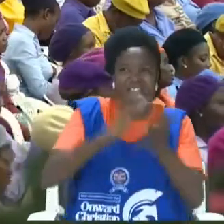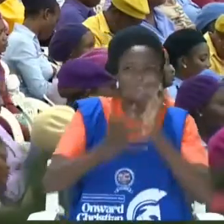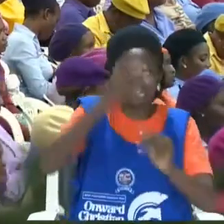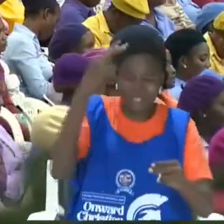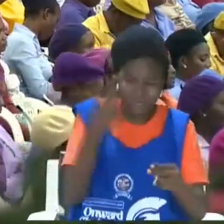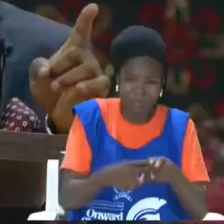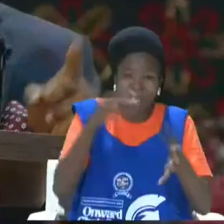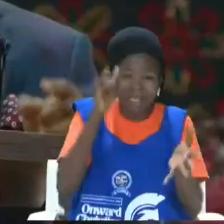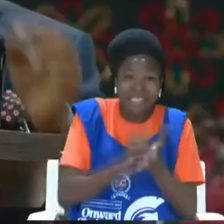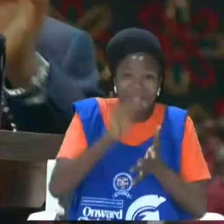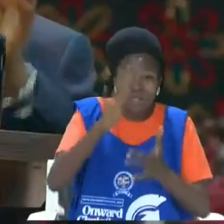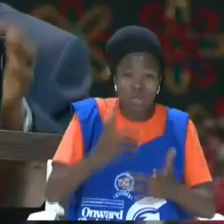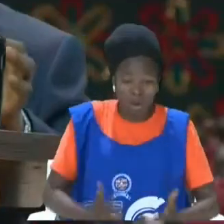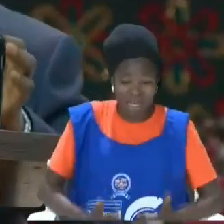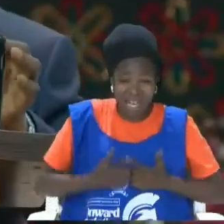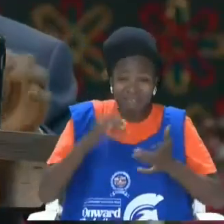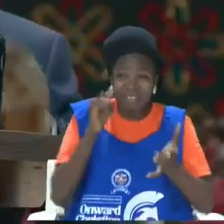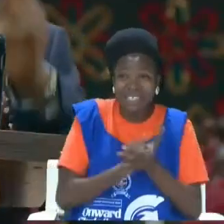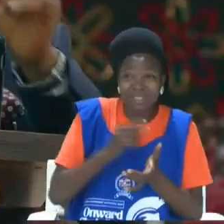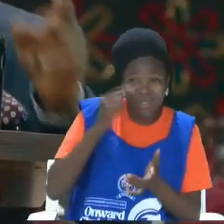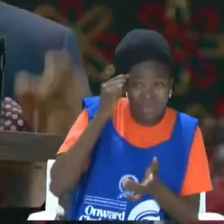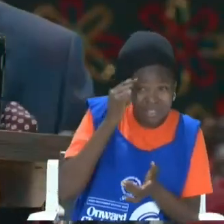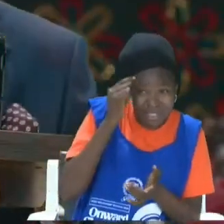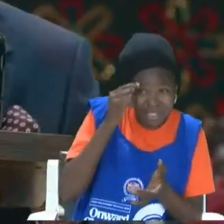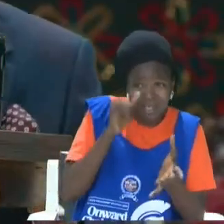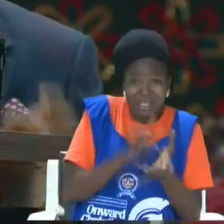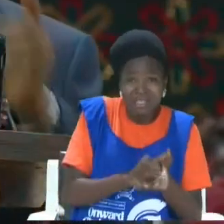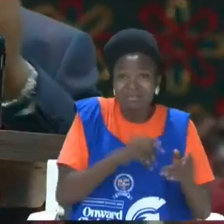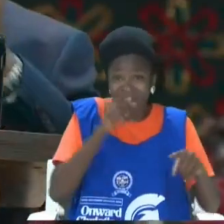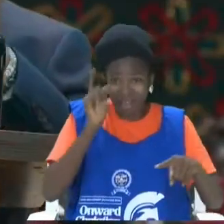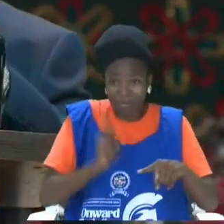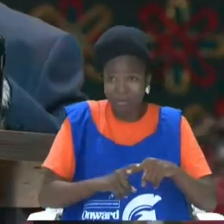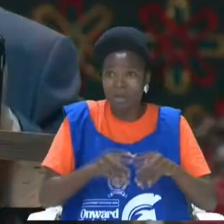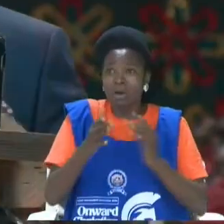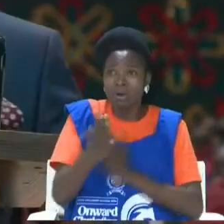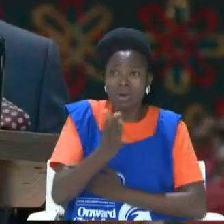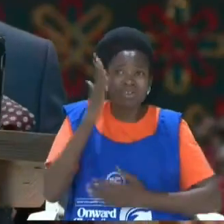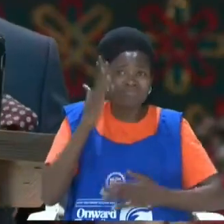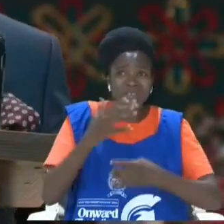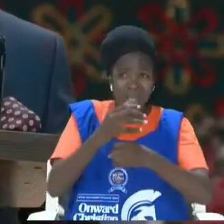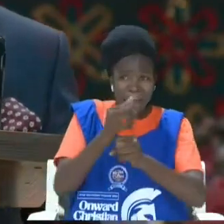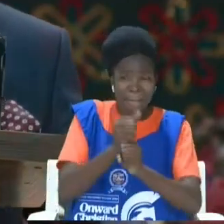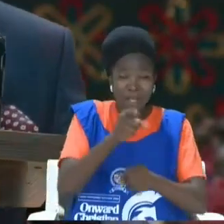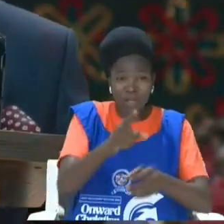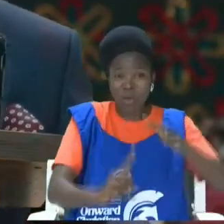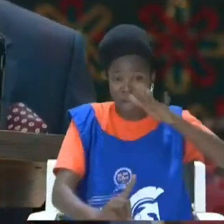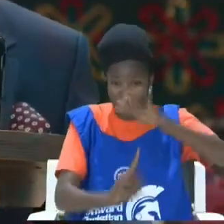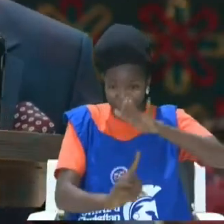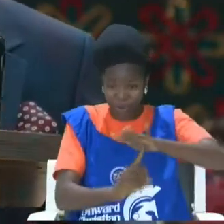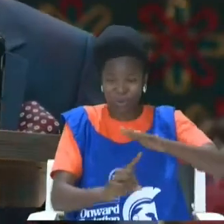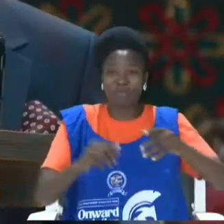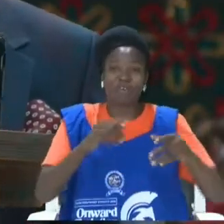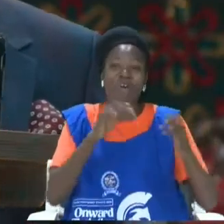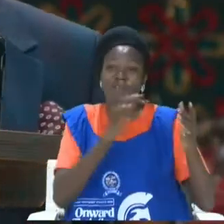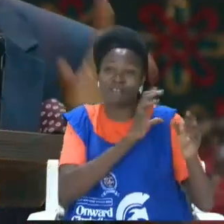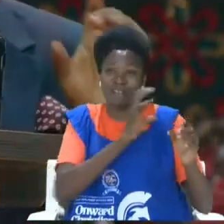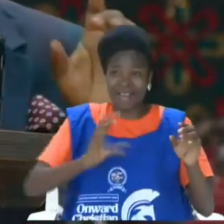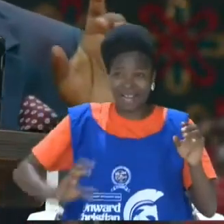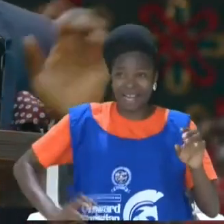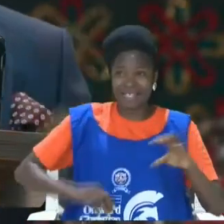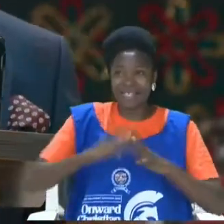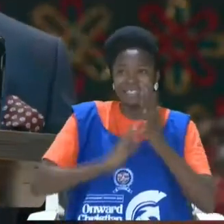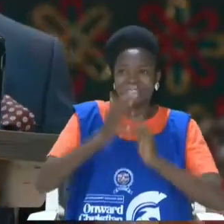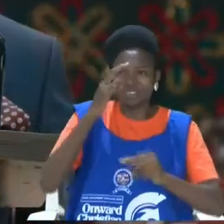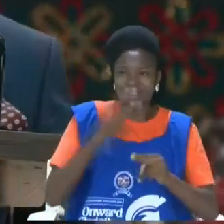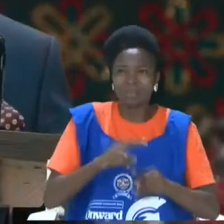your life that you think is irredeemable, God will make you an ambassador of Christ. I would like